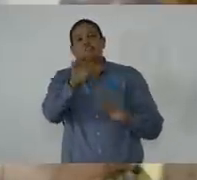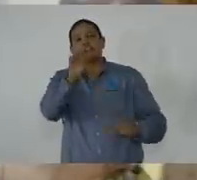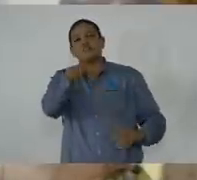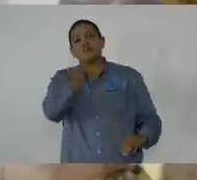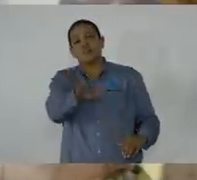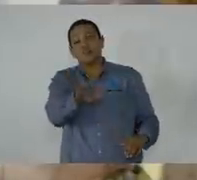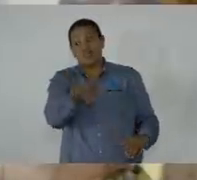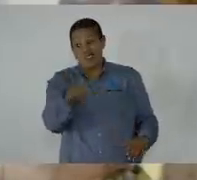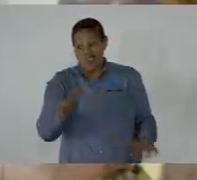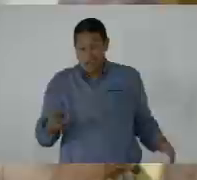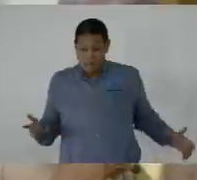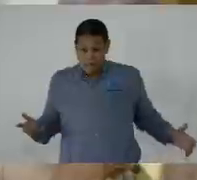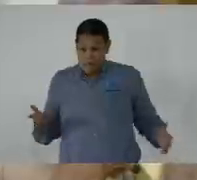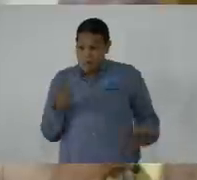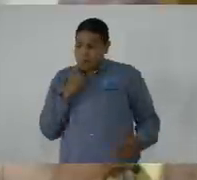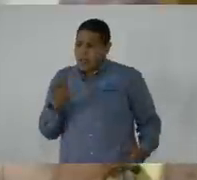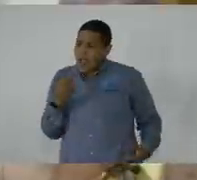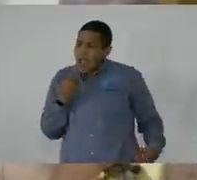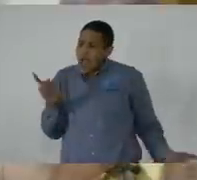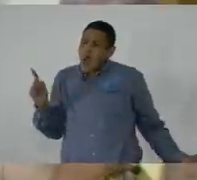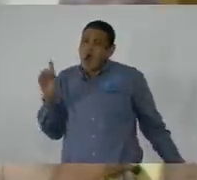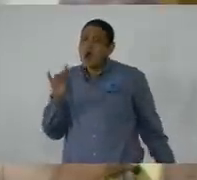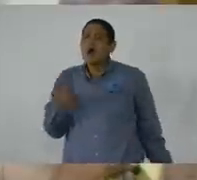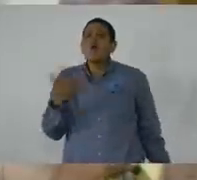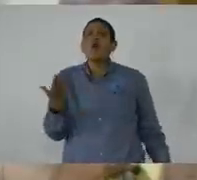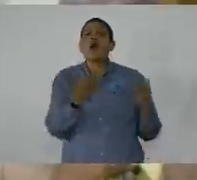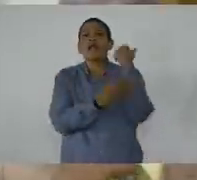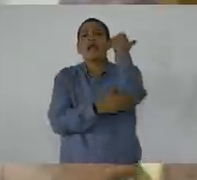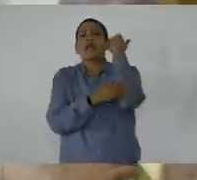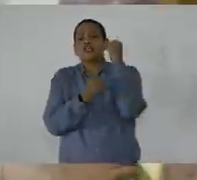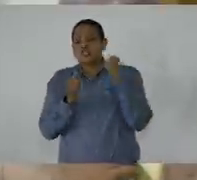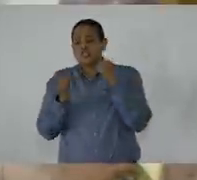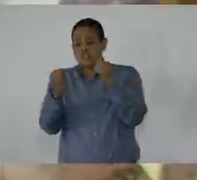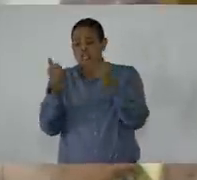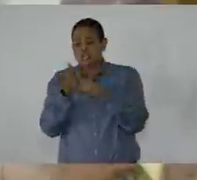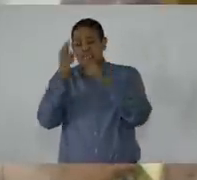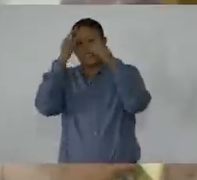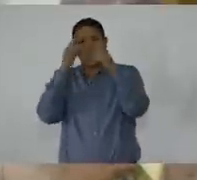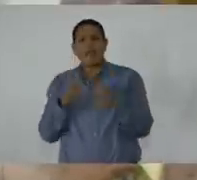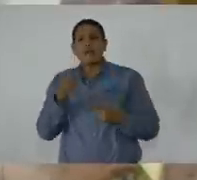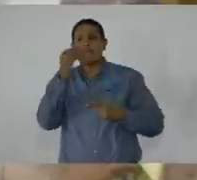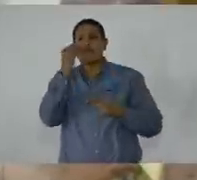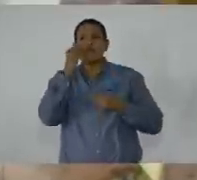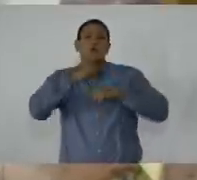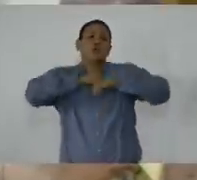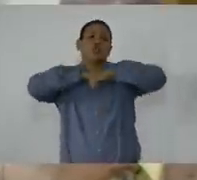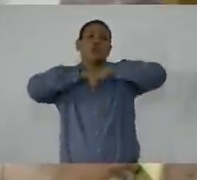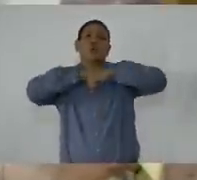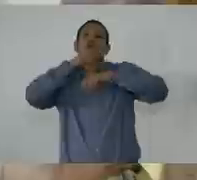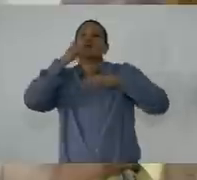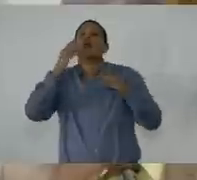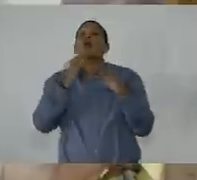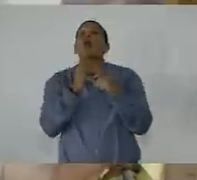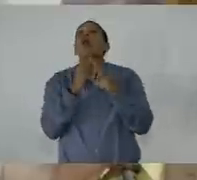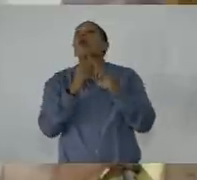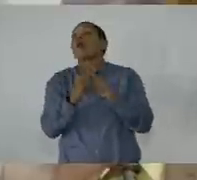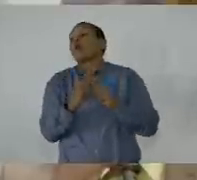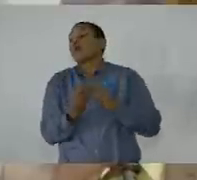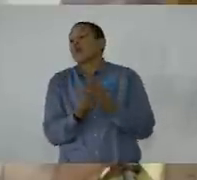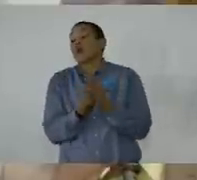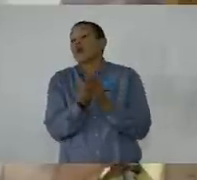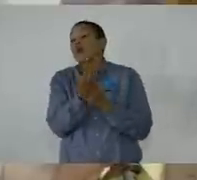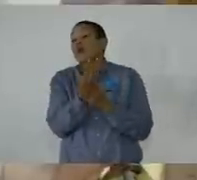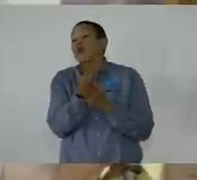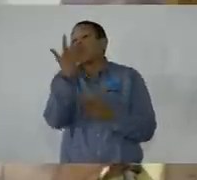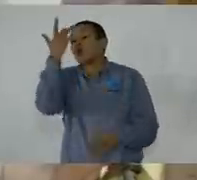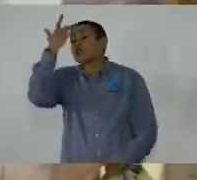such, I'm announcing, Madam Speaker, a national strategy aimed at food security called Grow Smart,